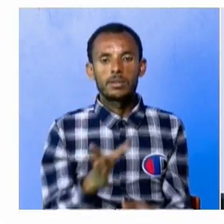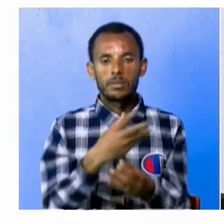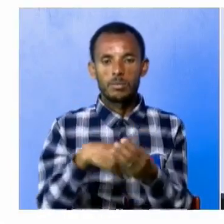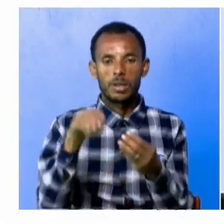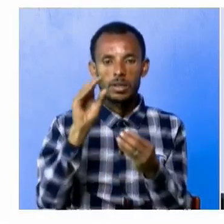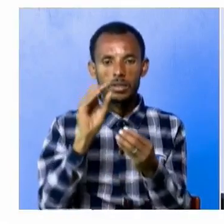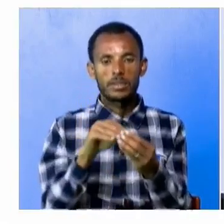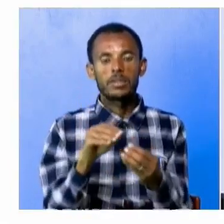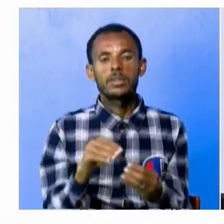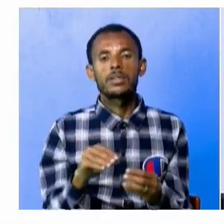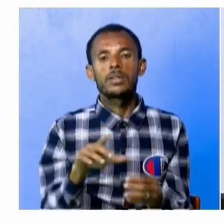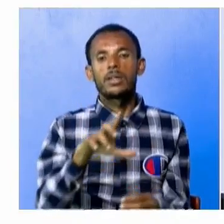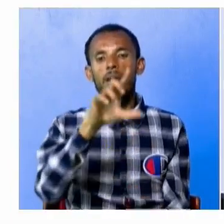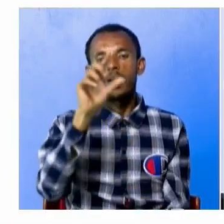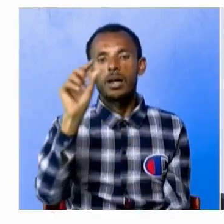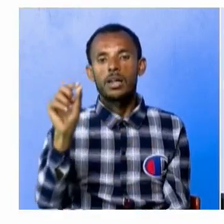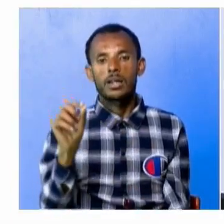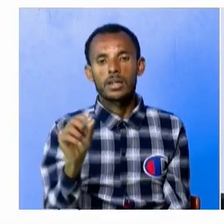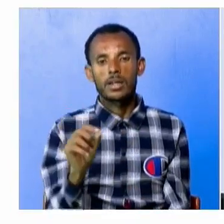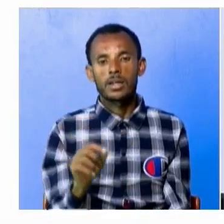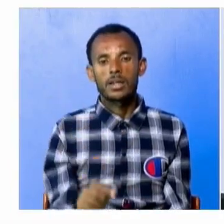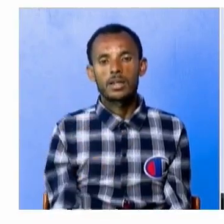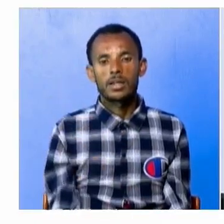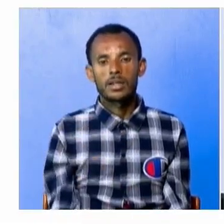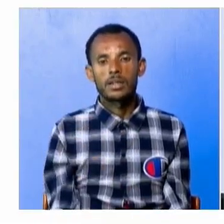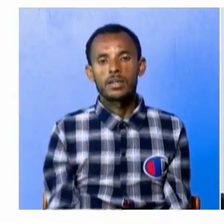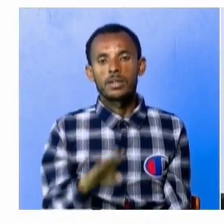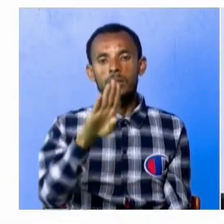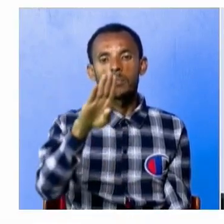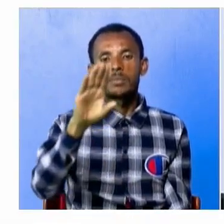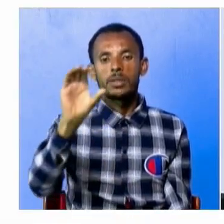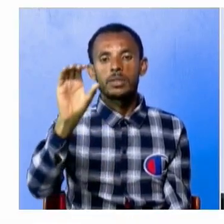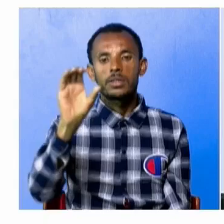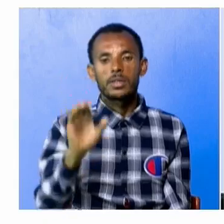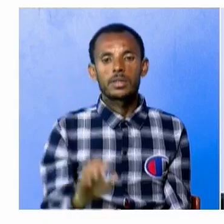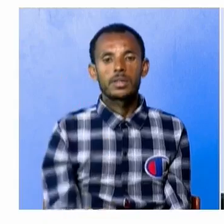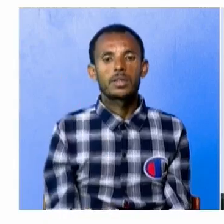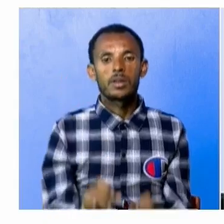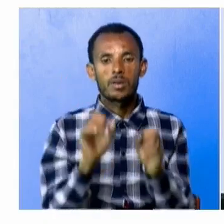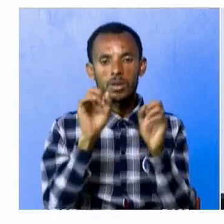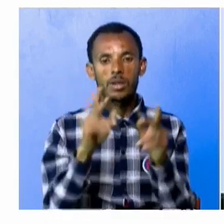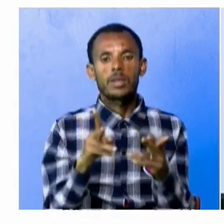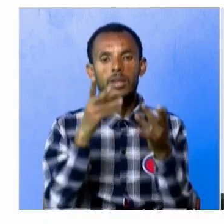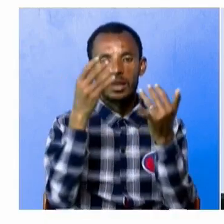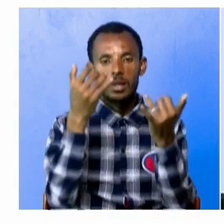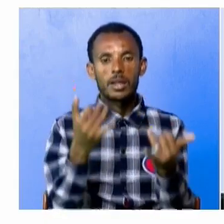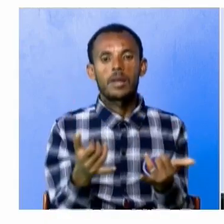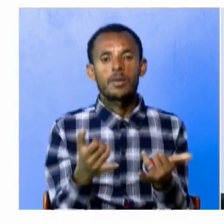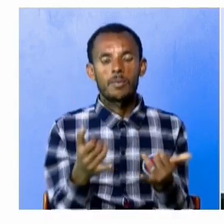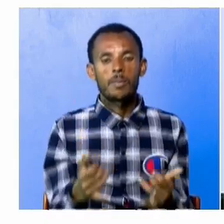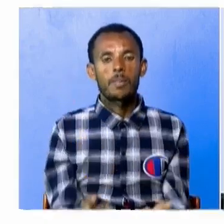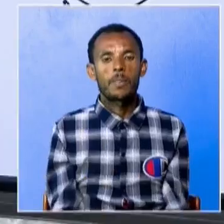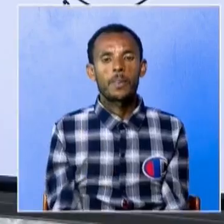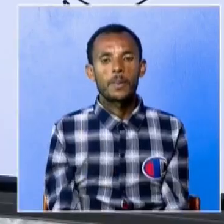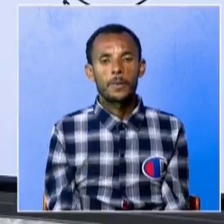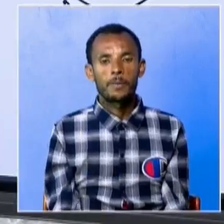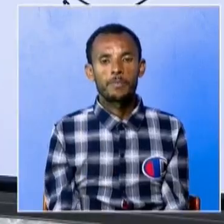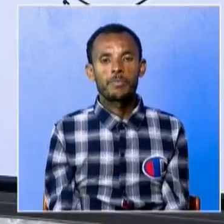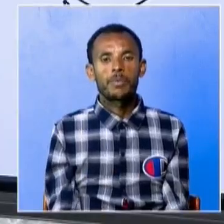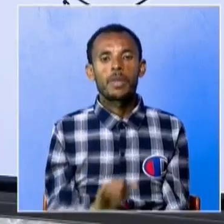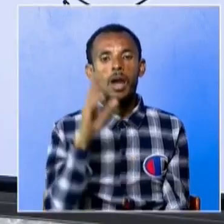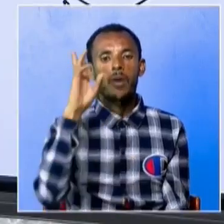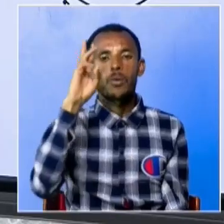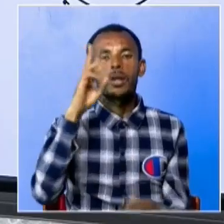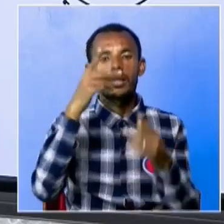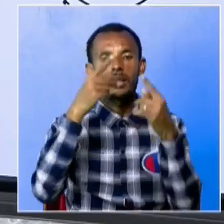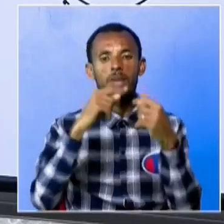plus arc AD plus BC. Okay, now I will